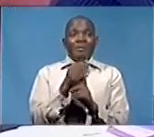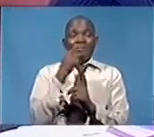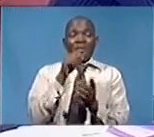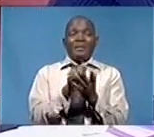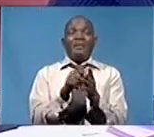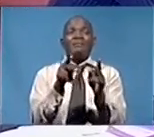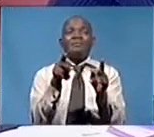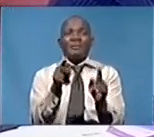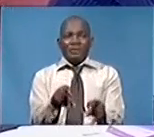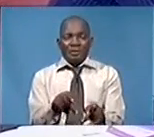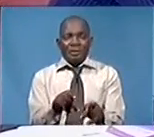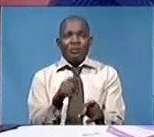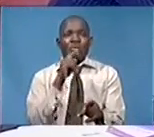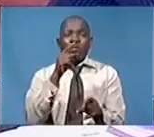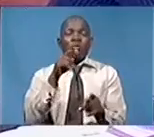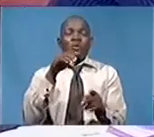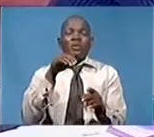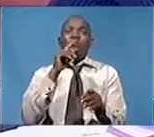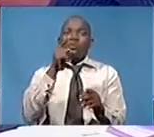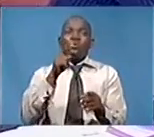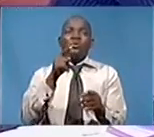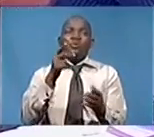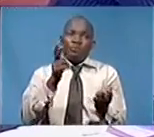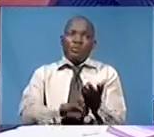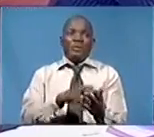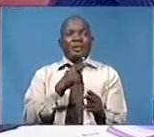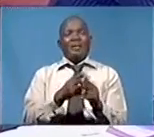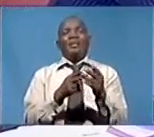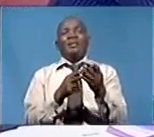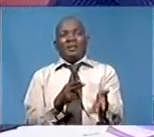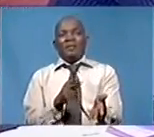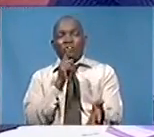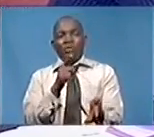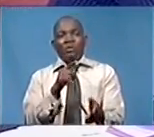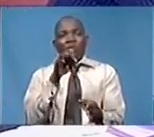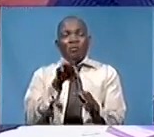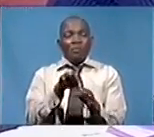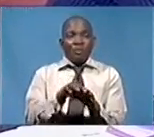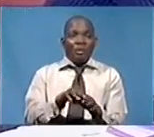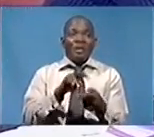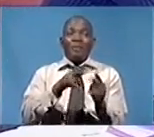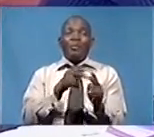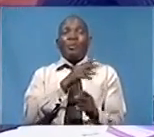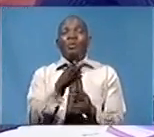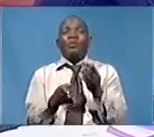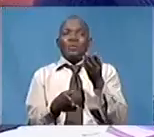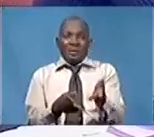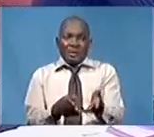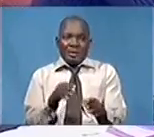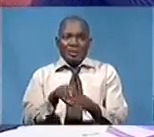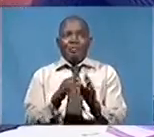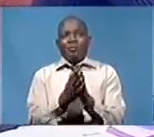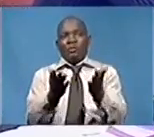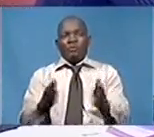person is the registered voter whose name and voter identification number and particulars appear in the